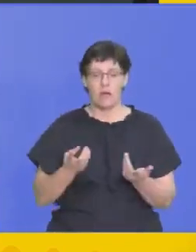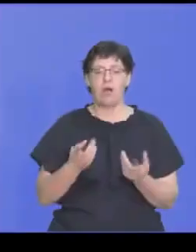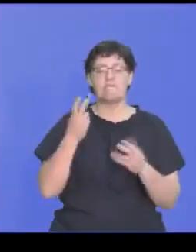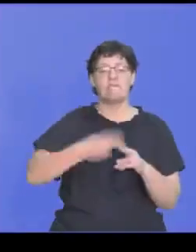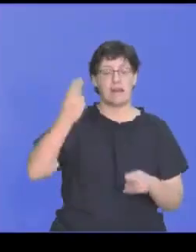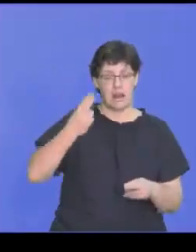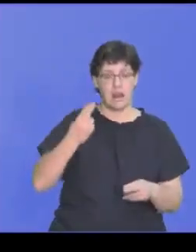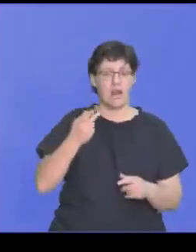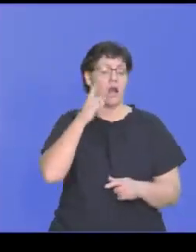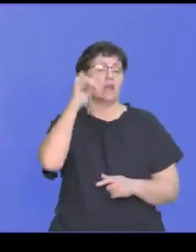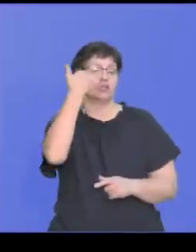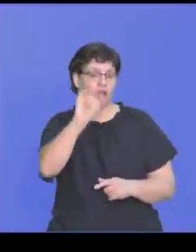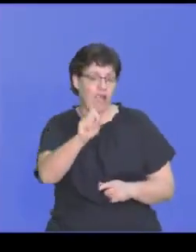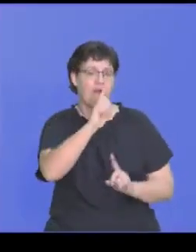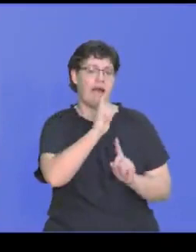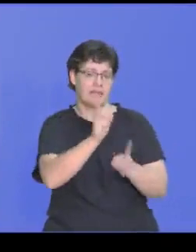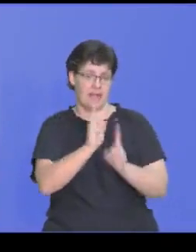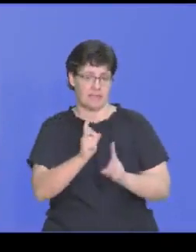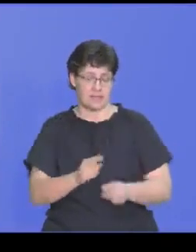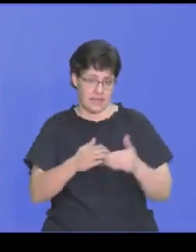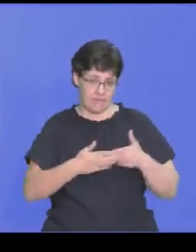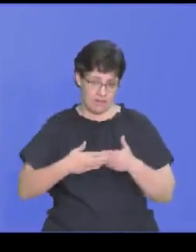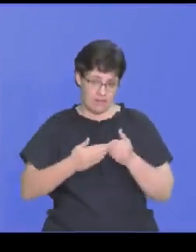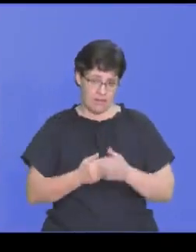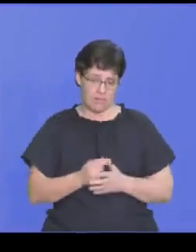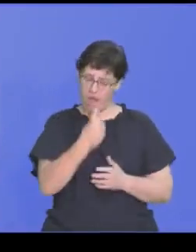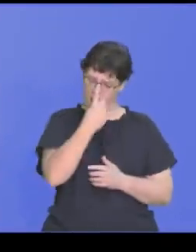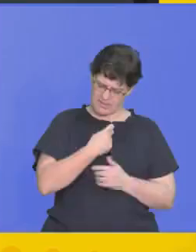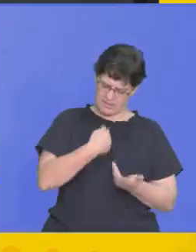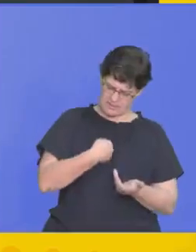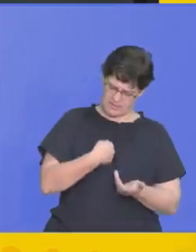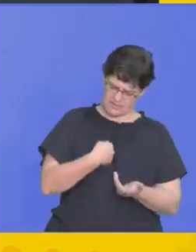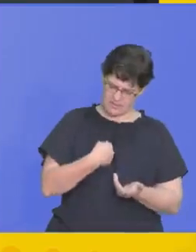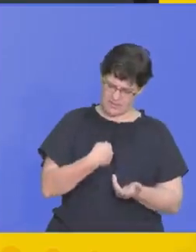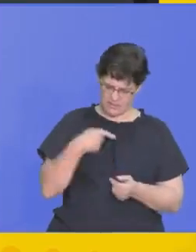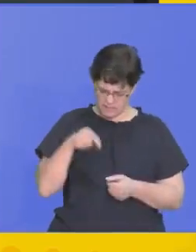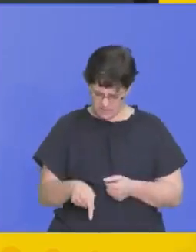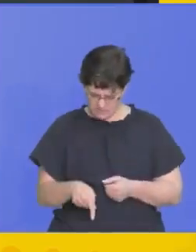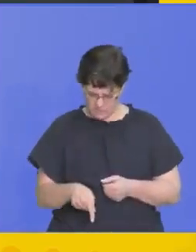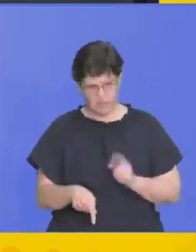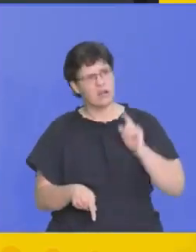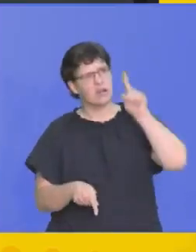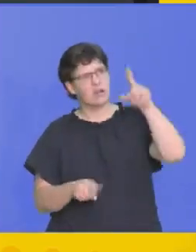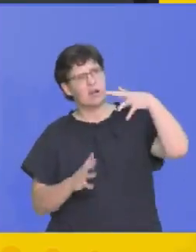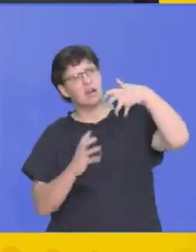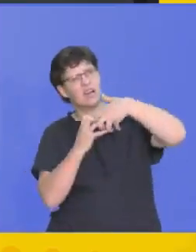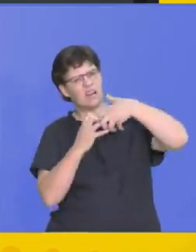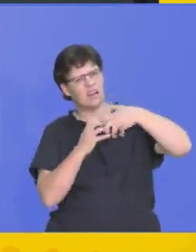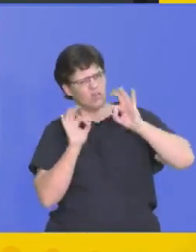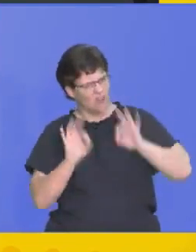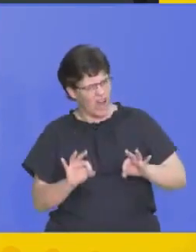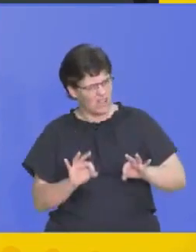And finally, I want you to check your answers carefully and ask yourself, does this